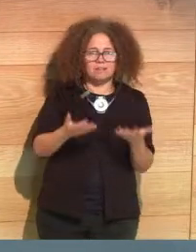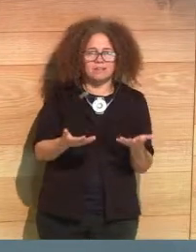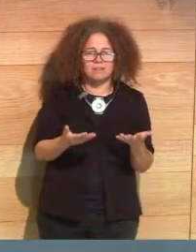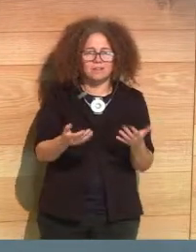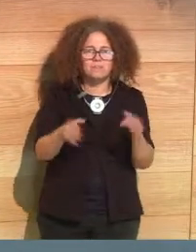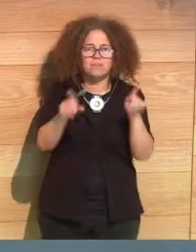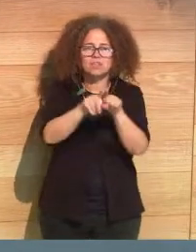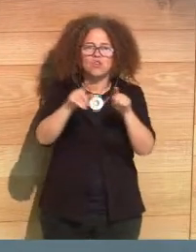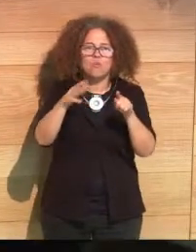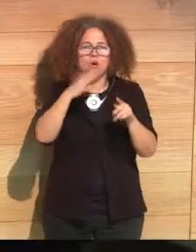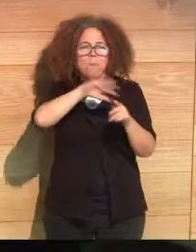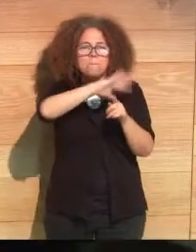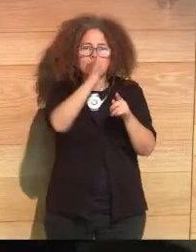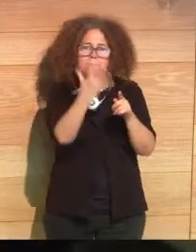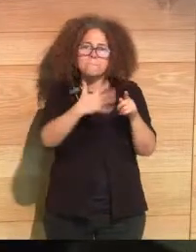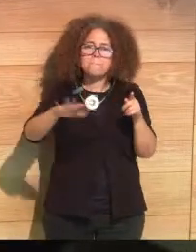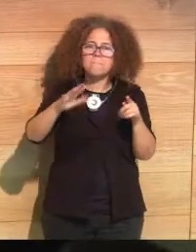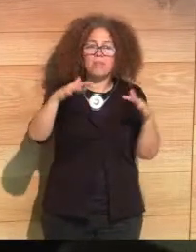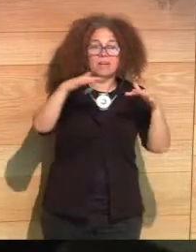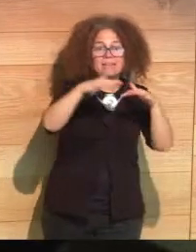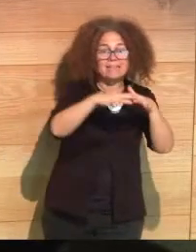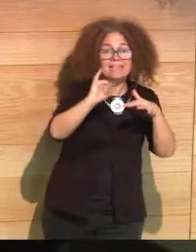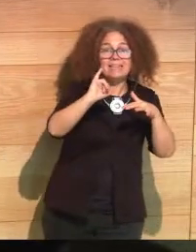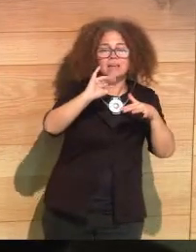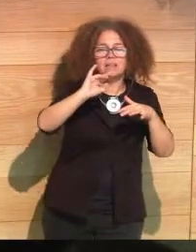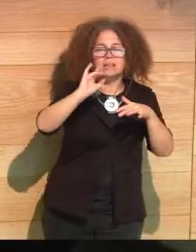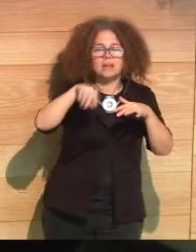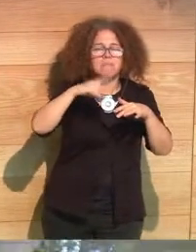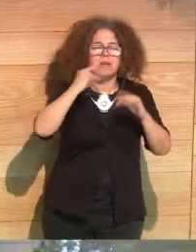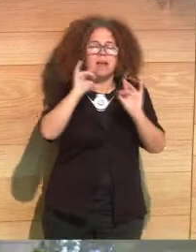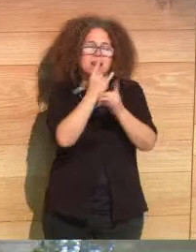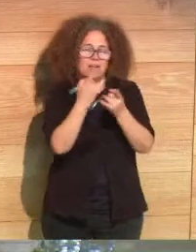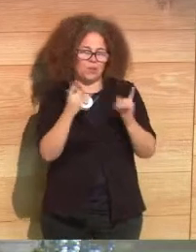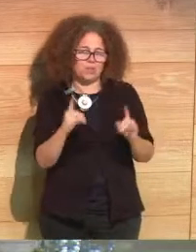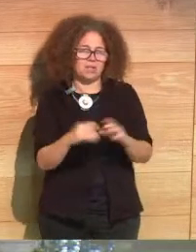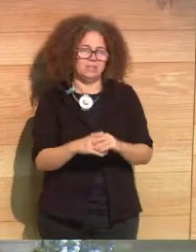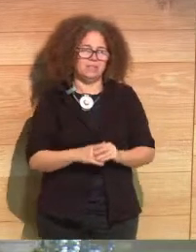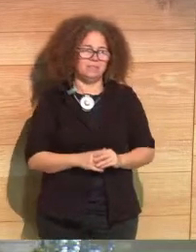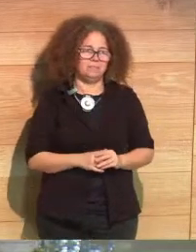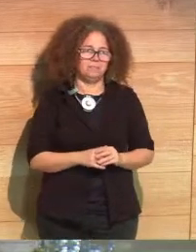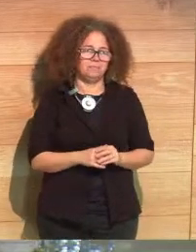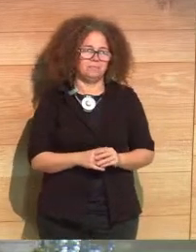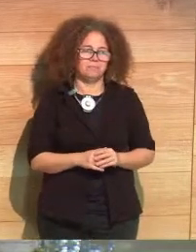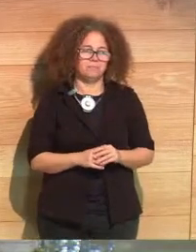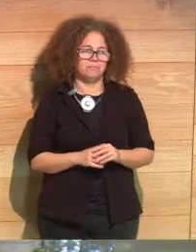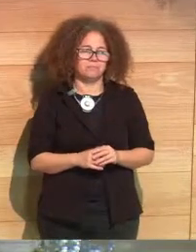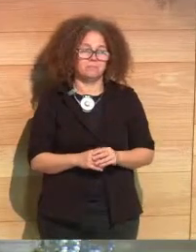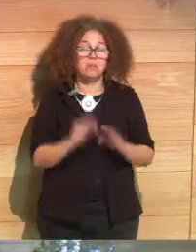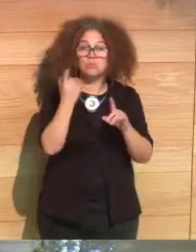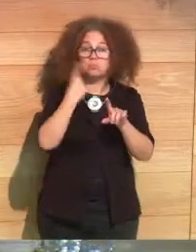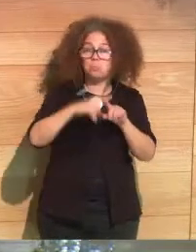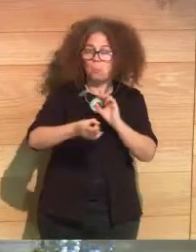of grid and nature. Yeah, as a viewer, it's really striking because you cannot tell whether it's real or